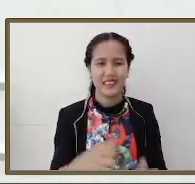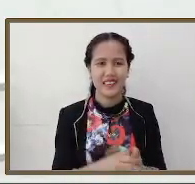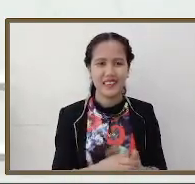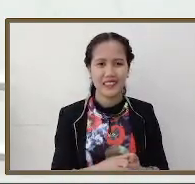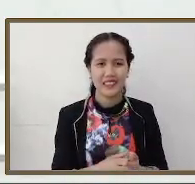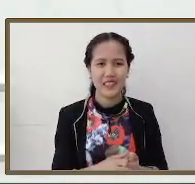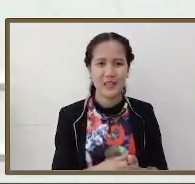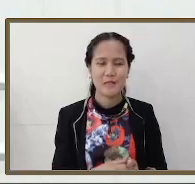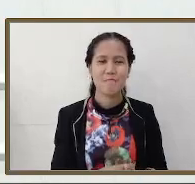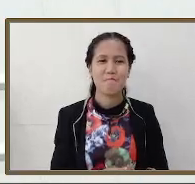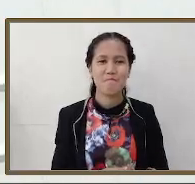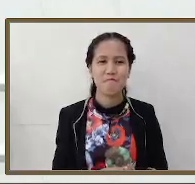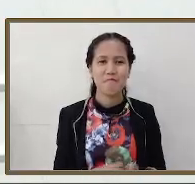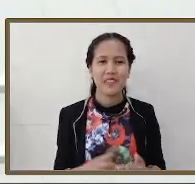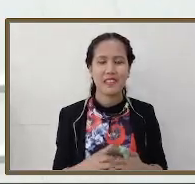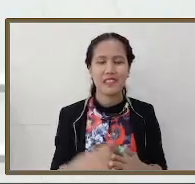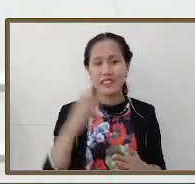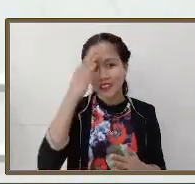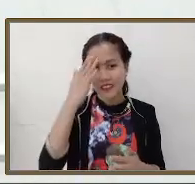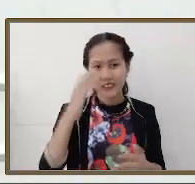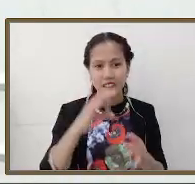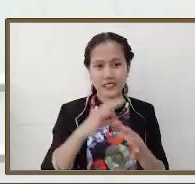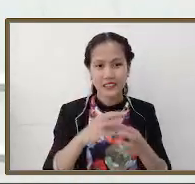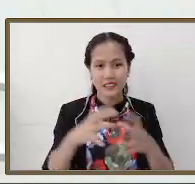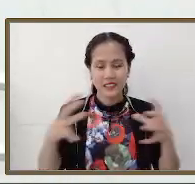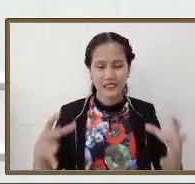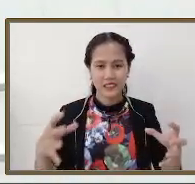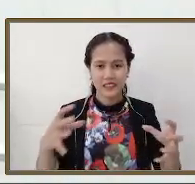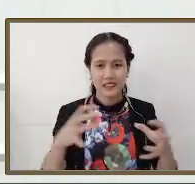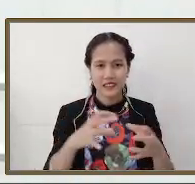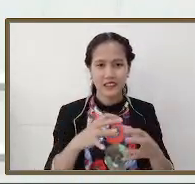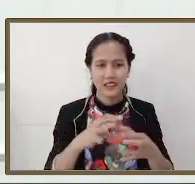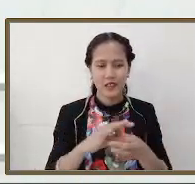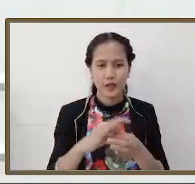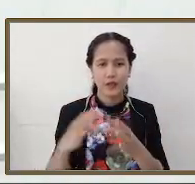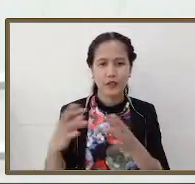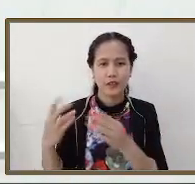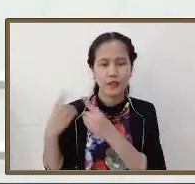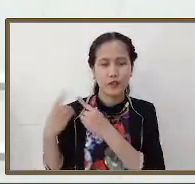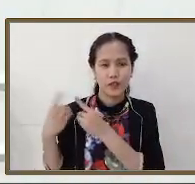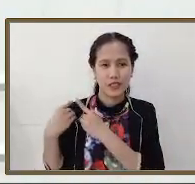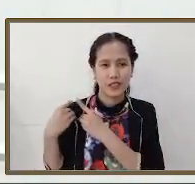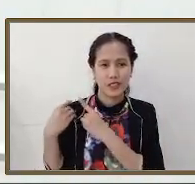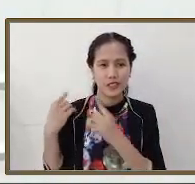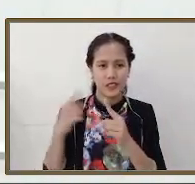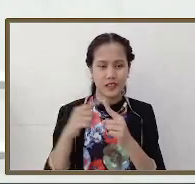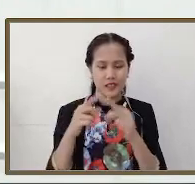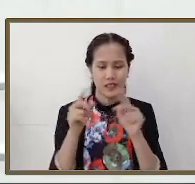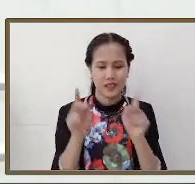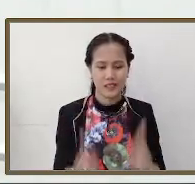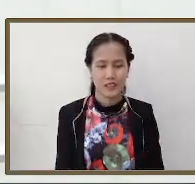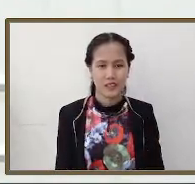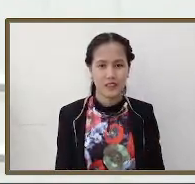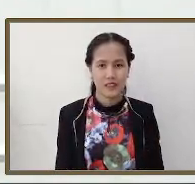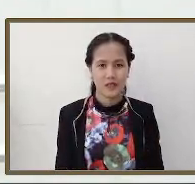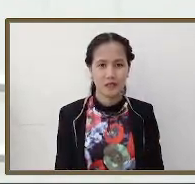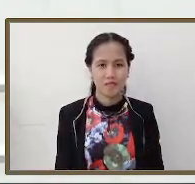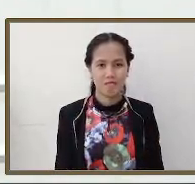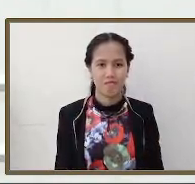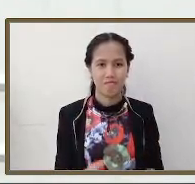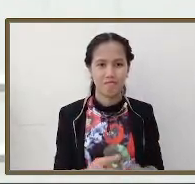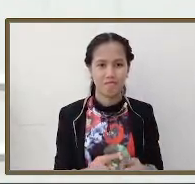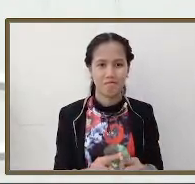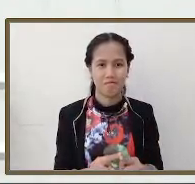conscious abandonment of allegiance or duty to a person, to a cause, or to